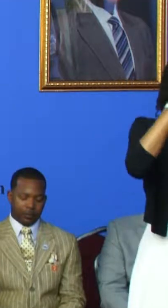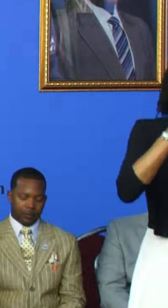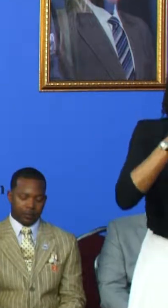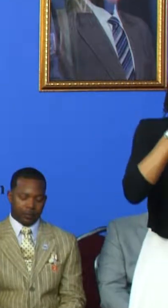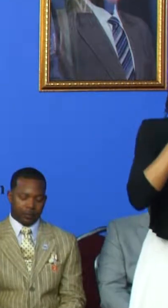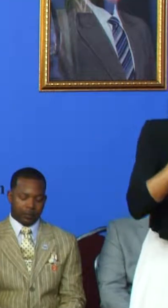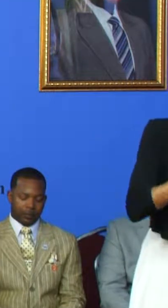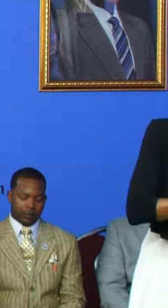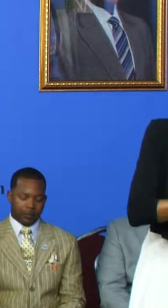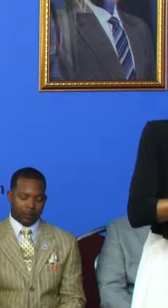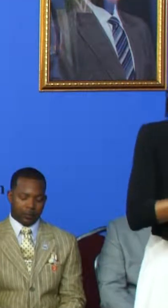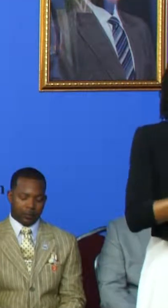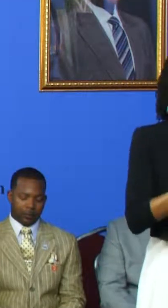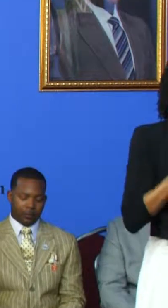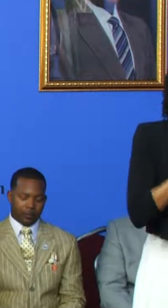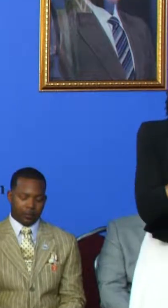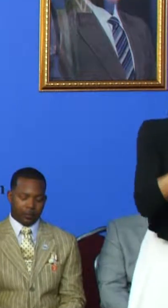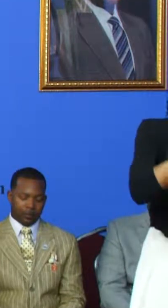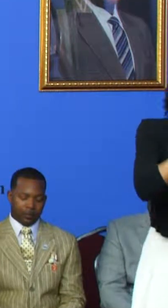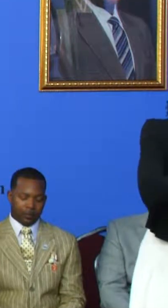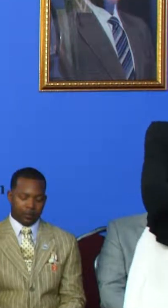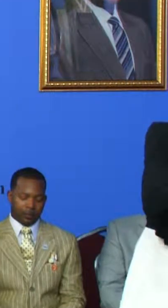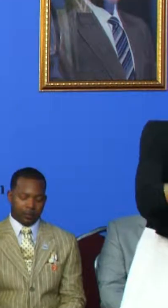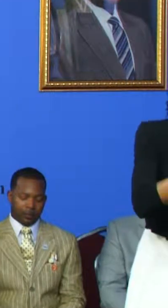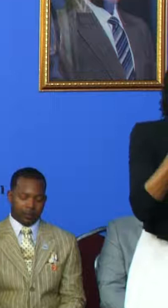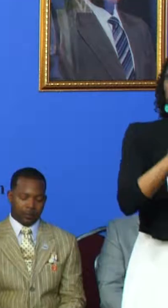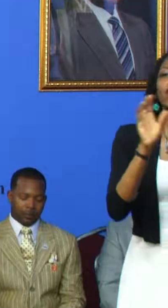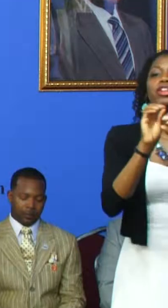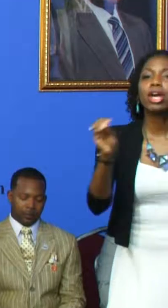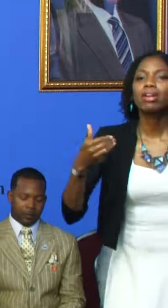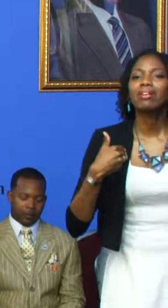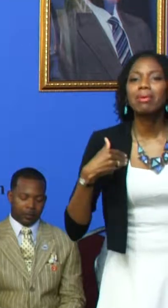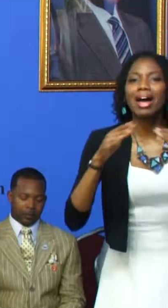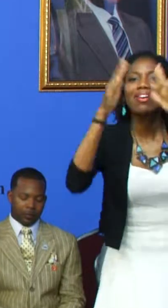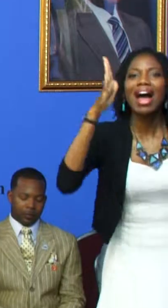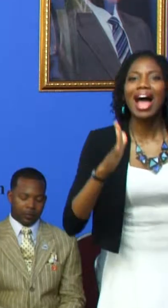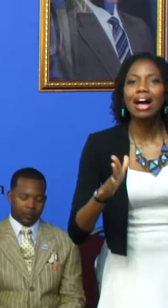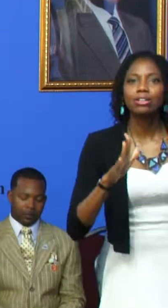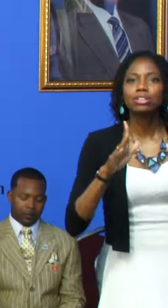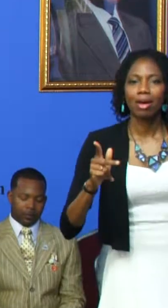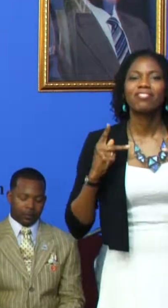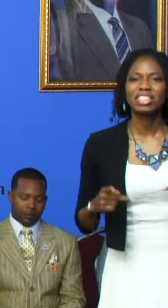all kind of houses. They got everybody's housewife. Ain't none of them got a house.